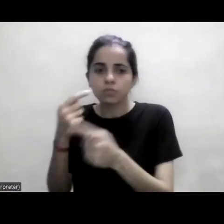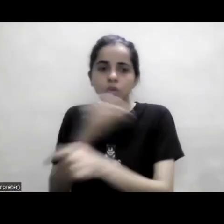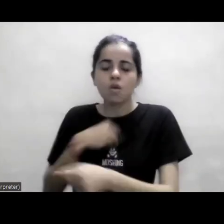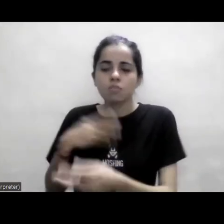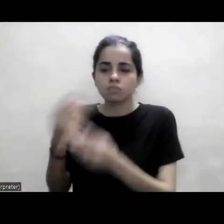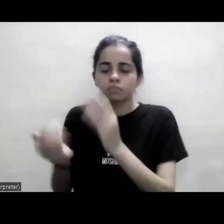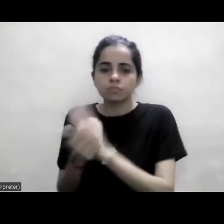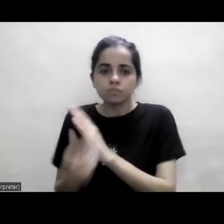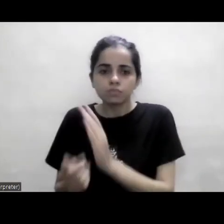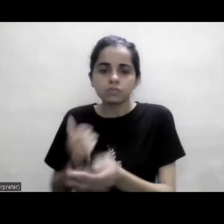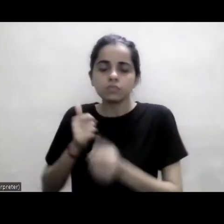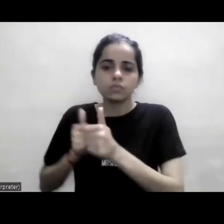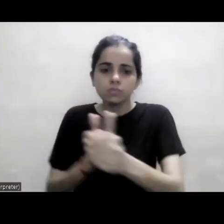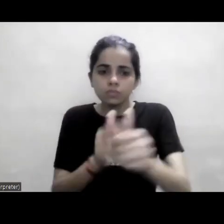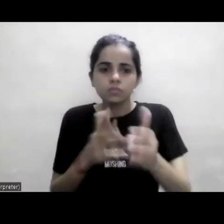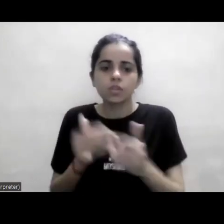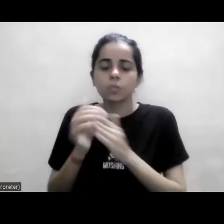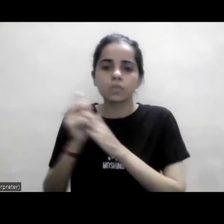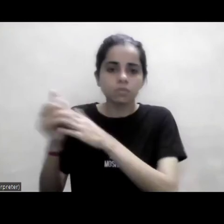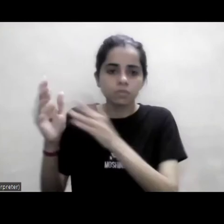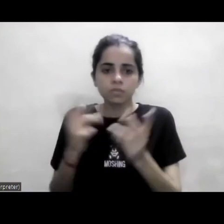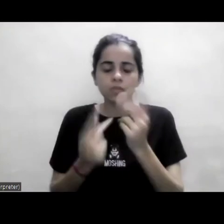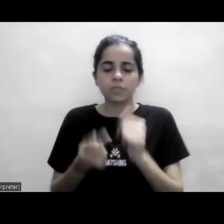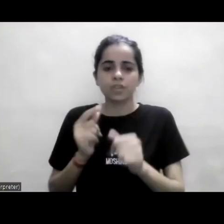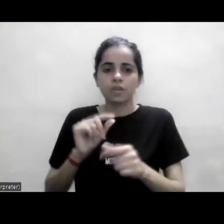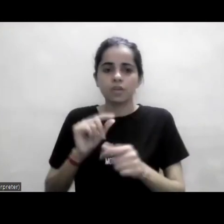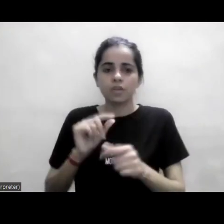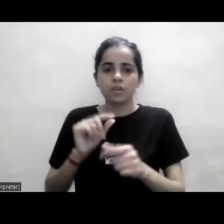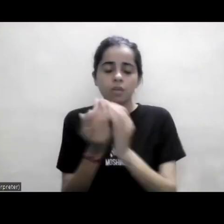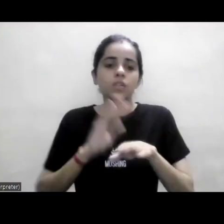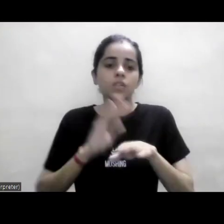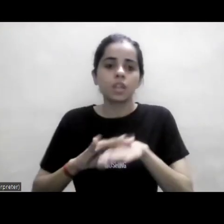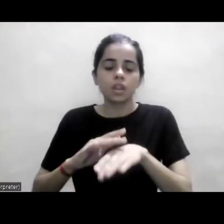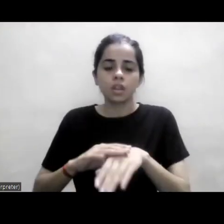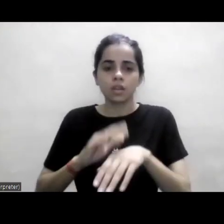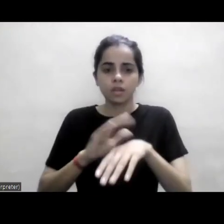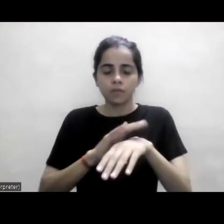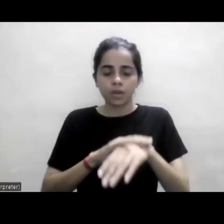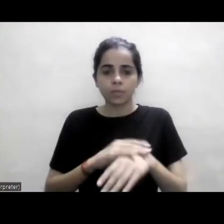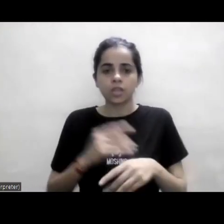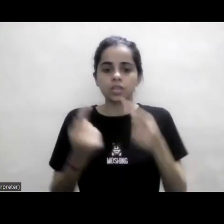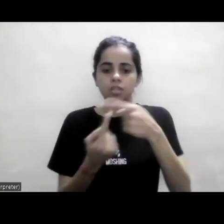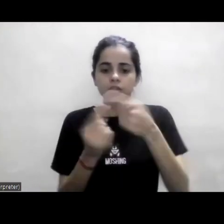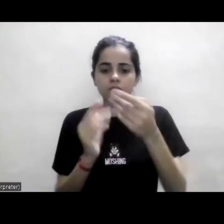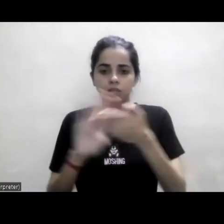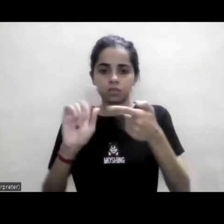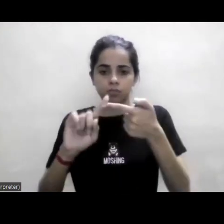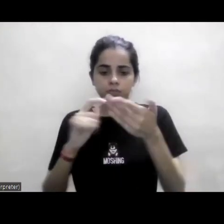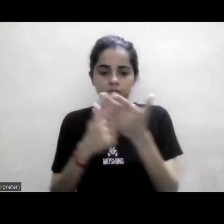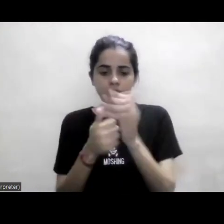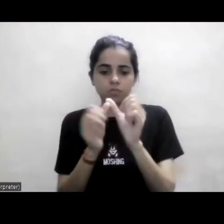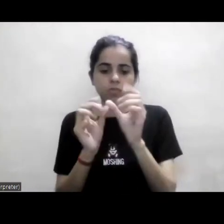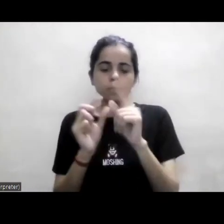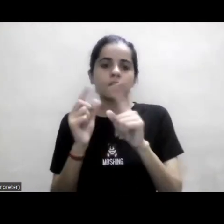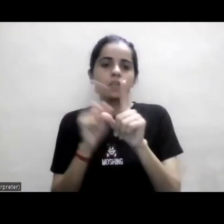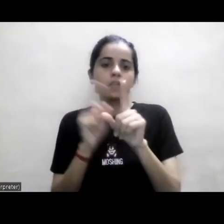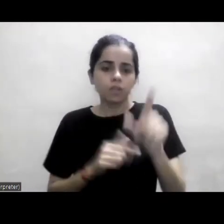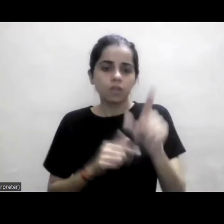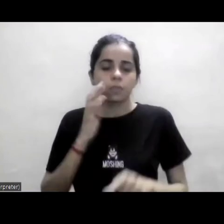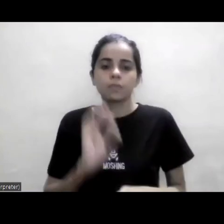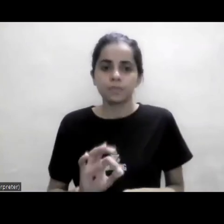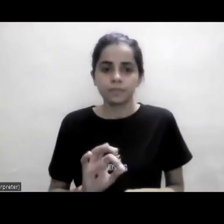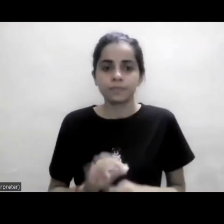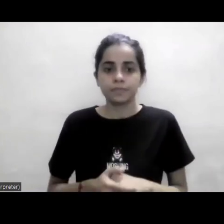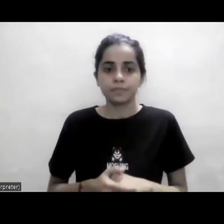is why we say that family therapies are important. Every member of the family has to contribute that there is no relapse of the